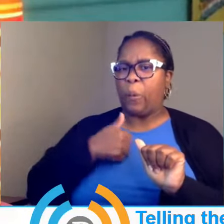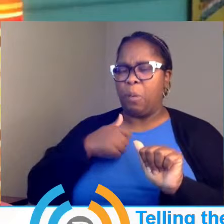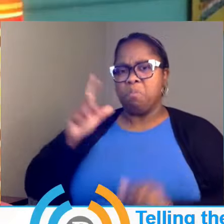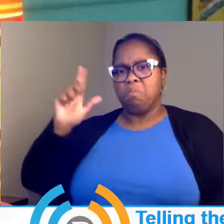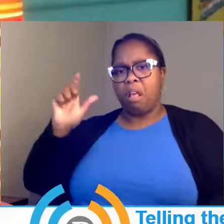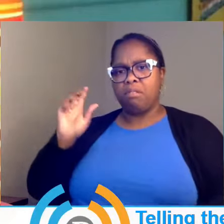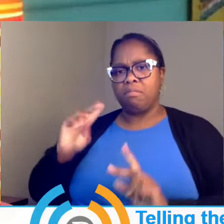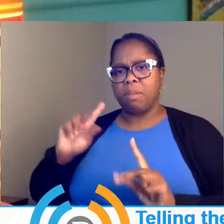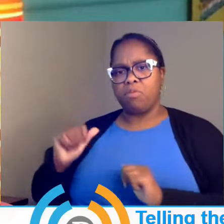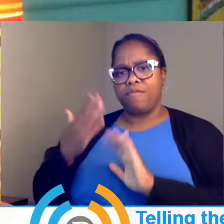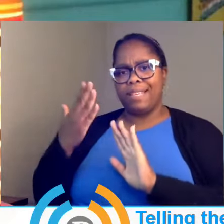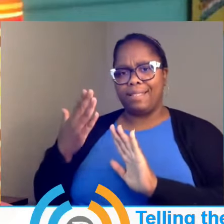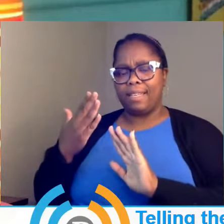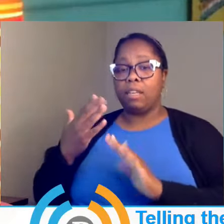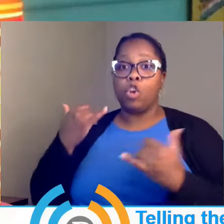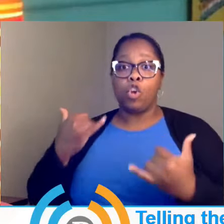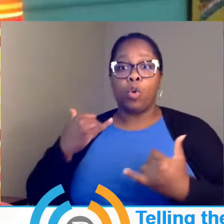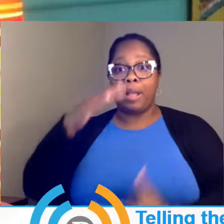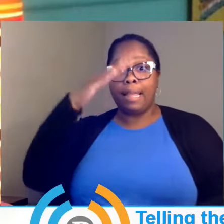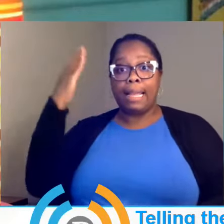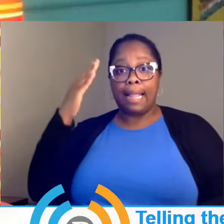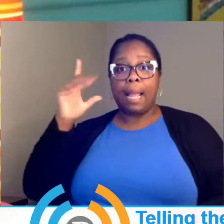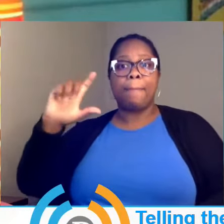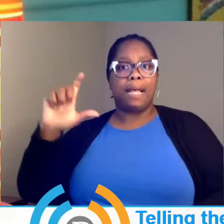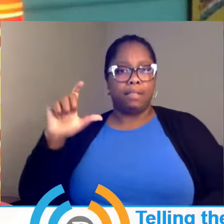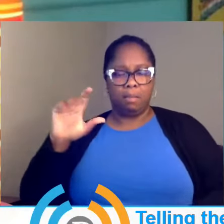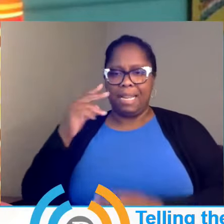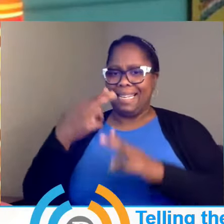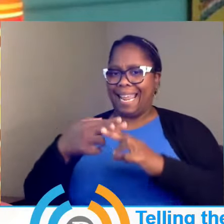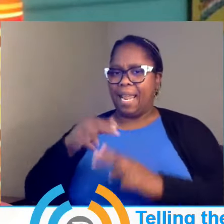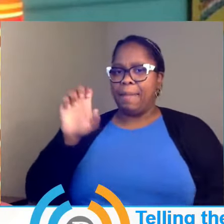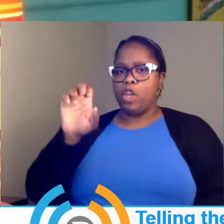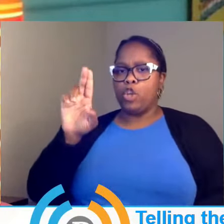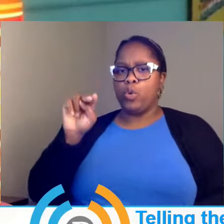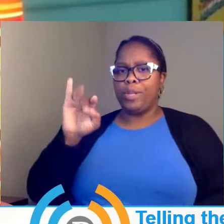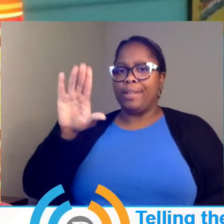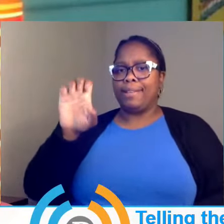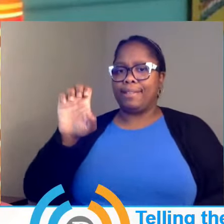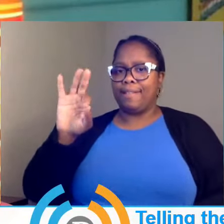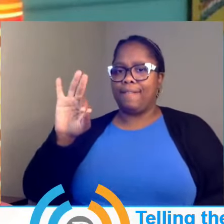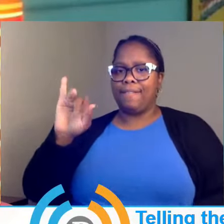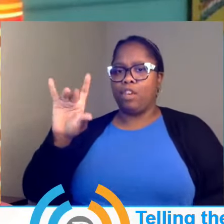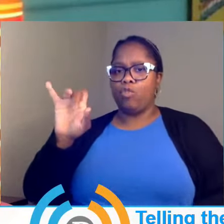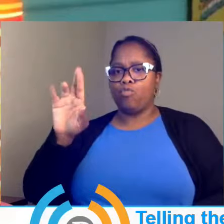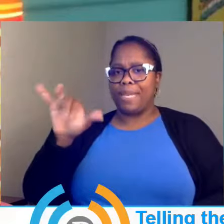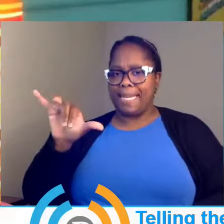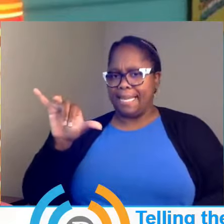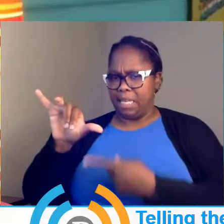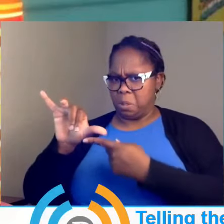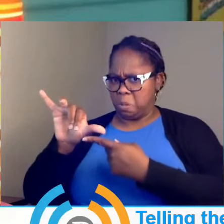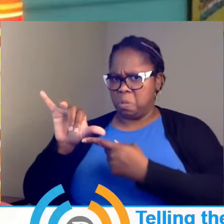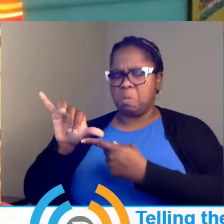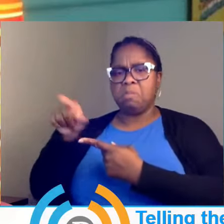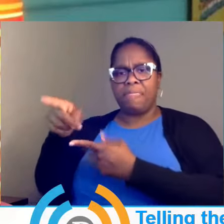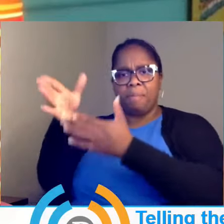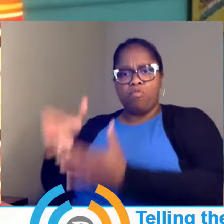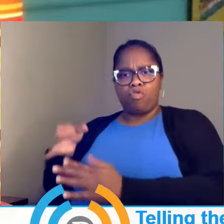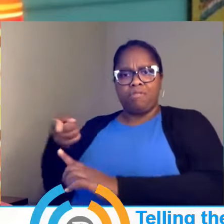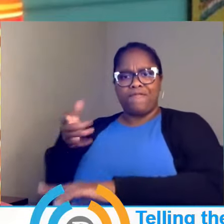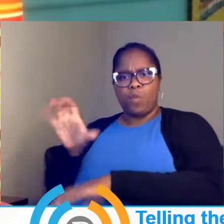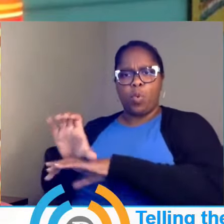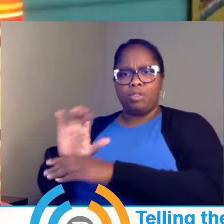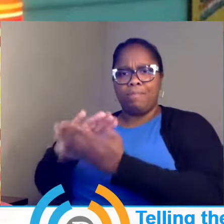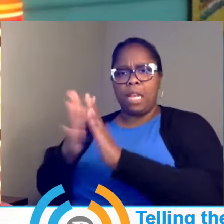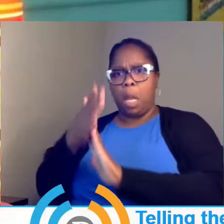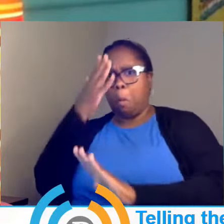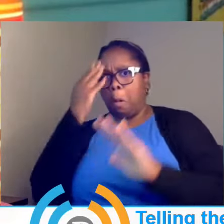there's a Black Muslim. His name is Yunus Fikri, who was being forced into becoming an informant for a